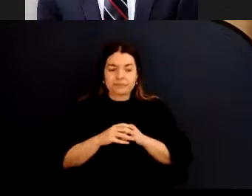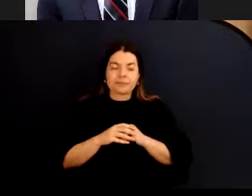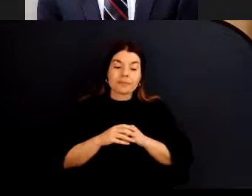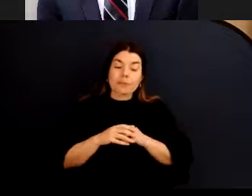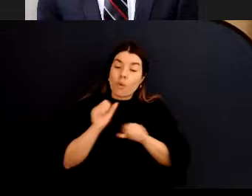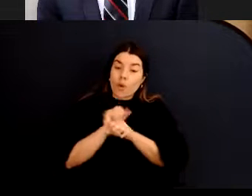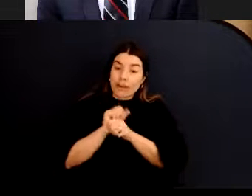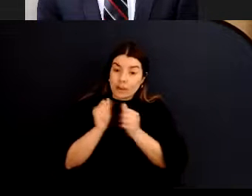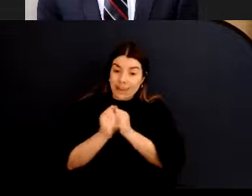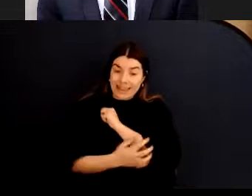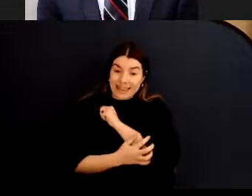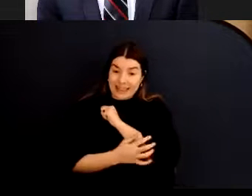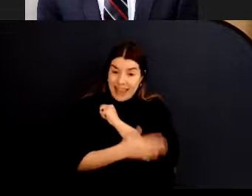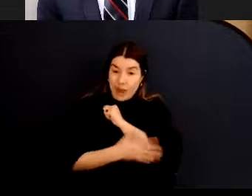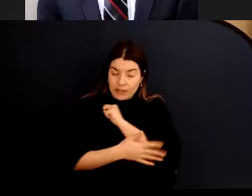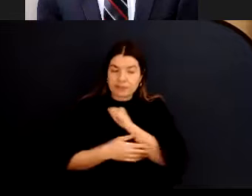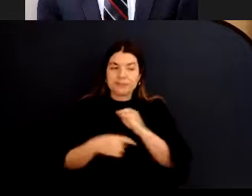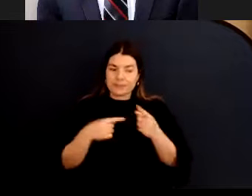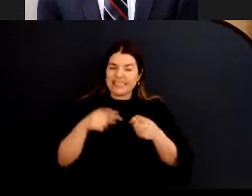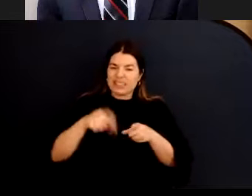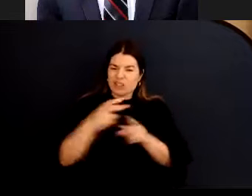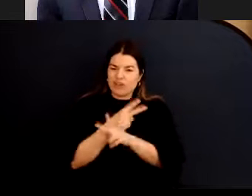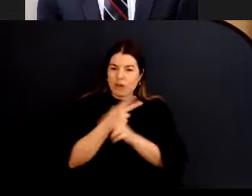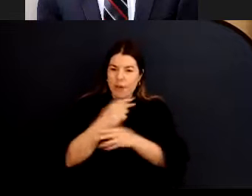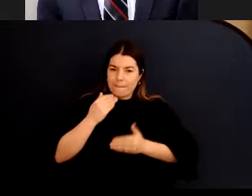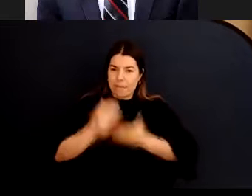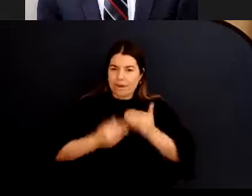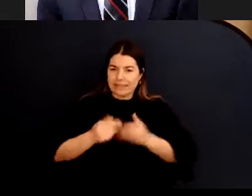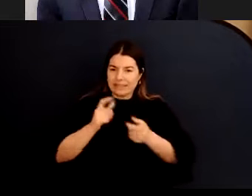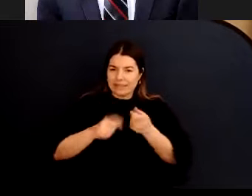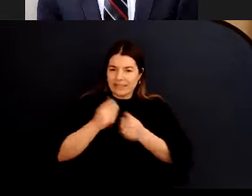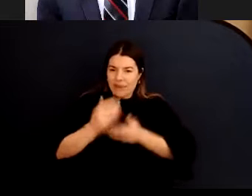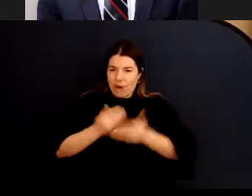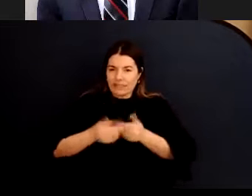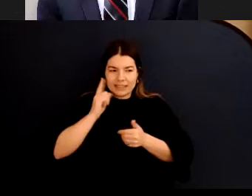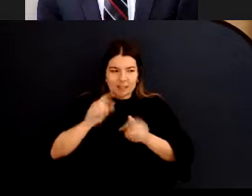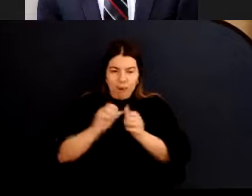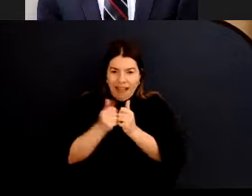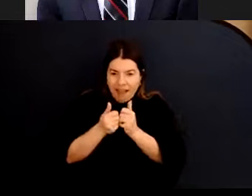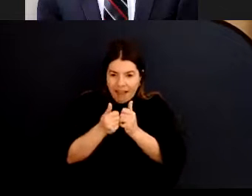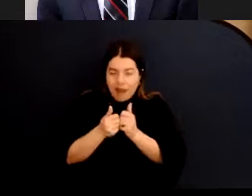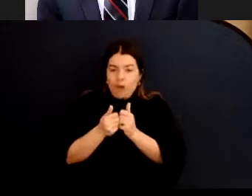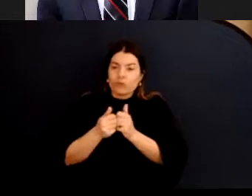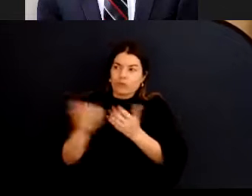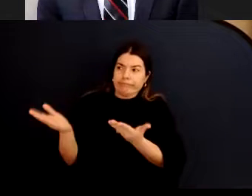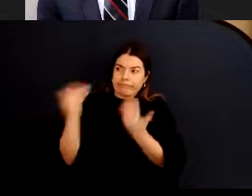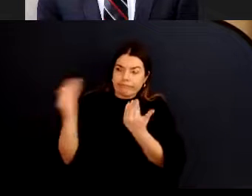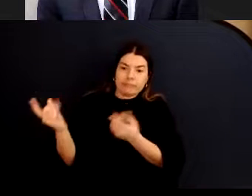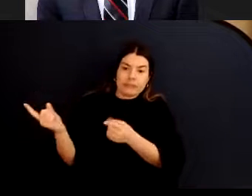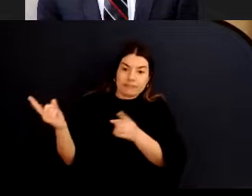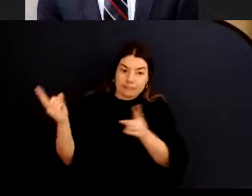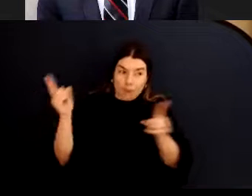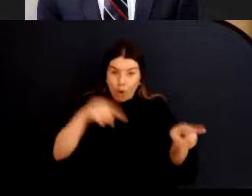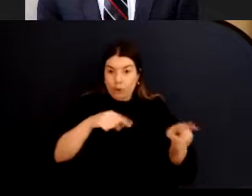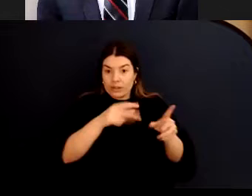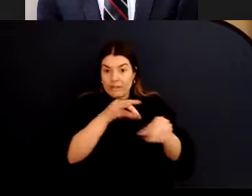come up with a process of helping them get to the polls, we got to start with step one. So if it's a matter of getting them to the polls, if we